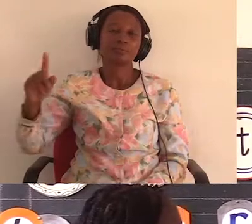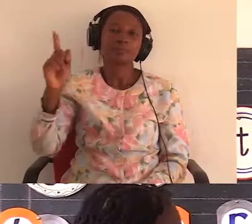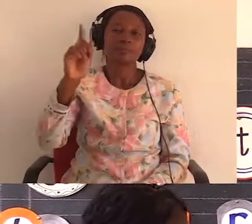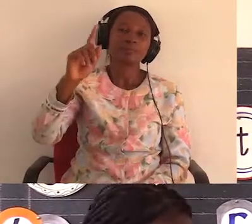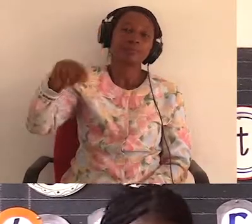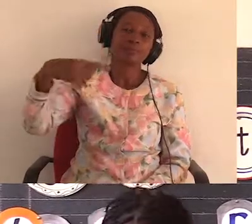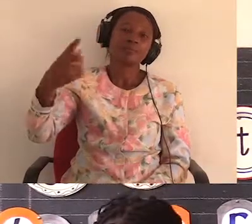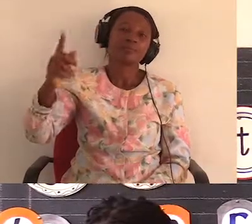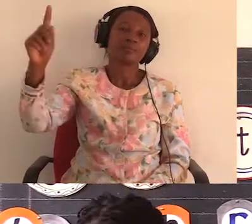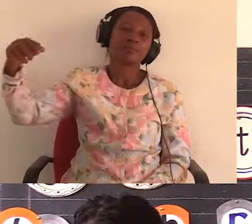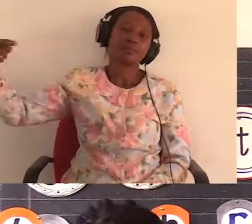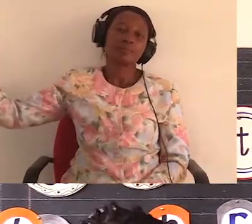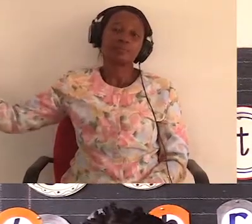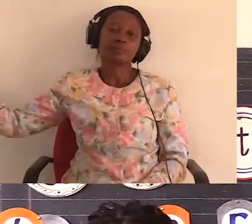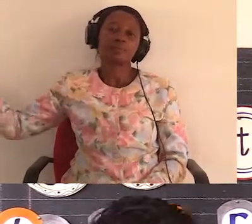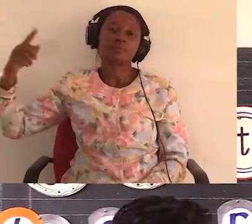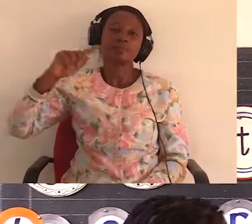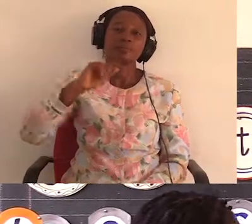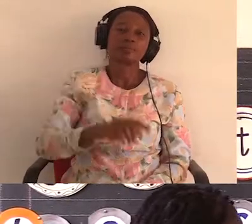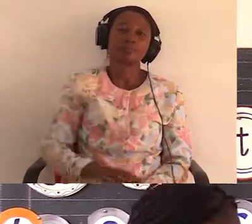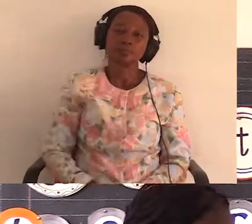What is the next sound?